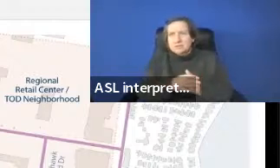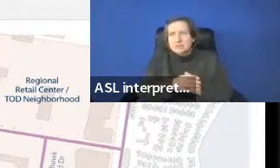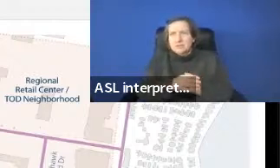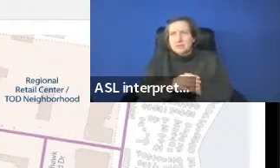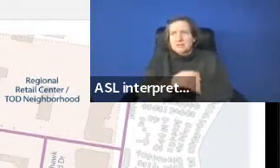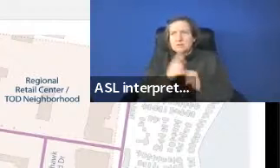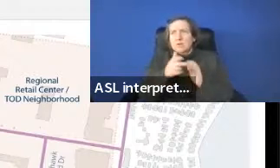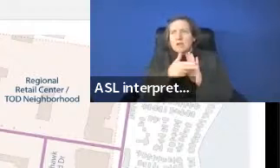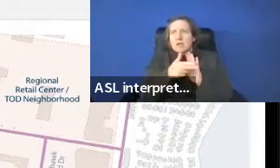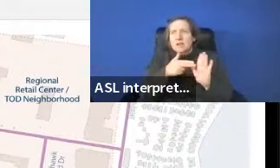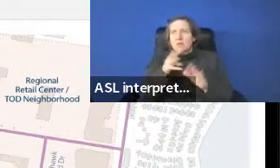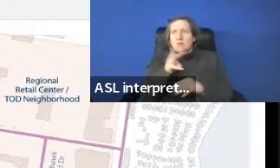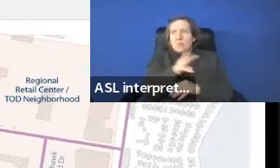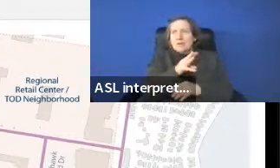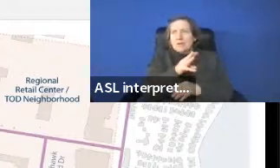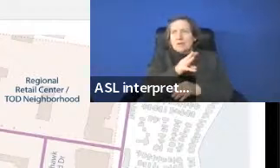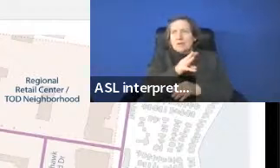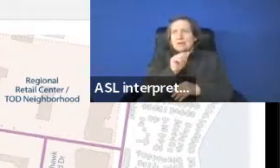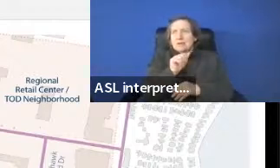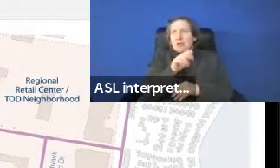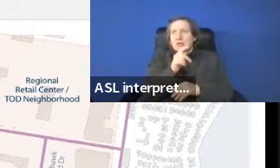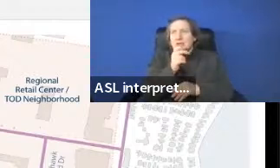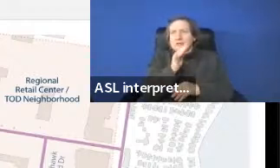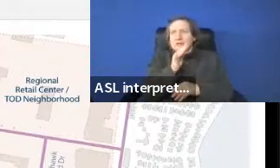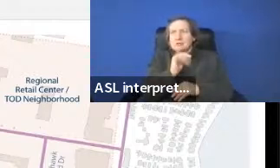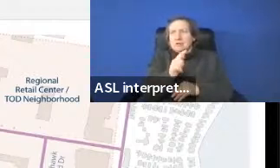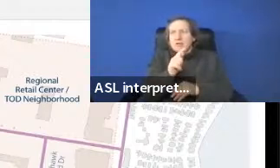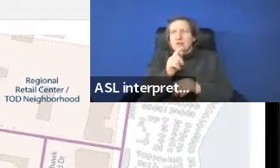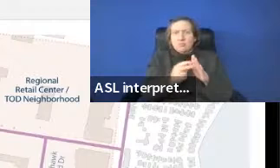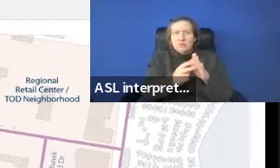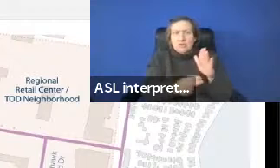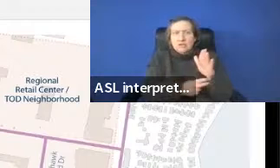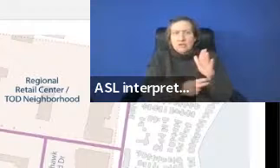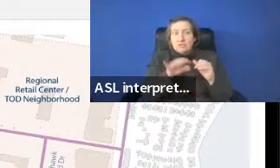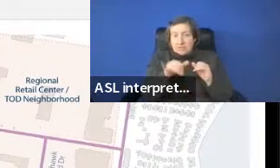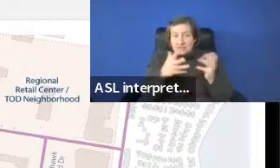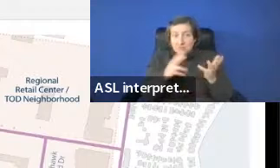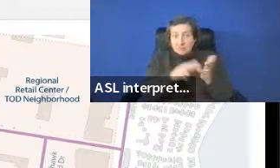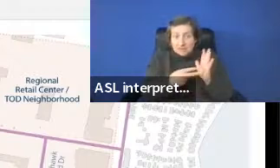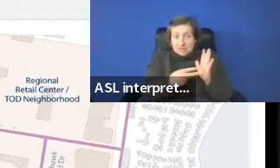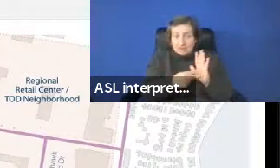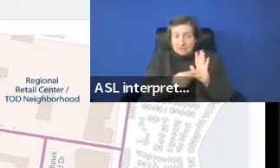You've labeled it West Arterial Bridge. So that's what that is.